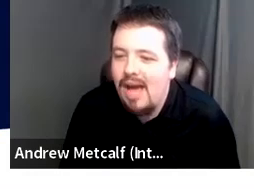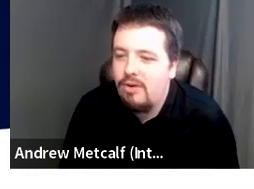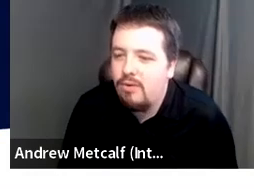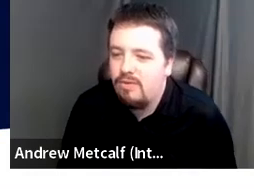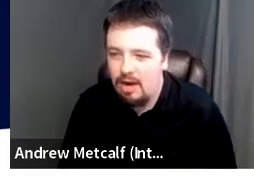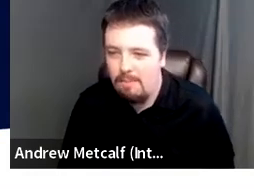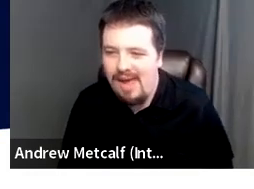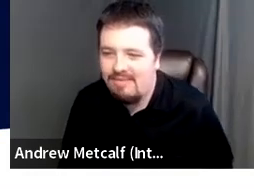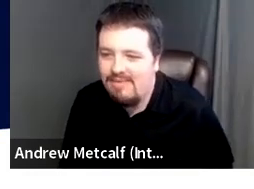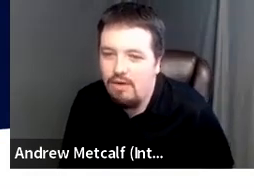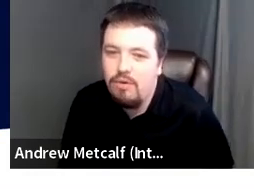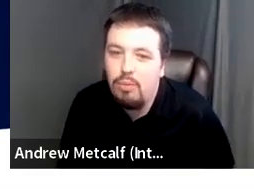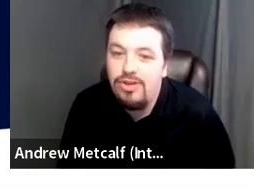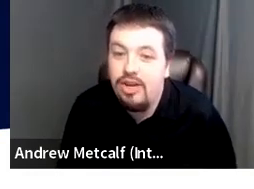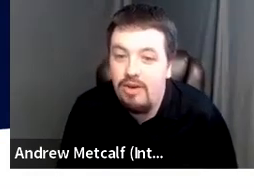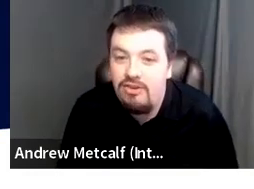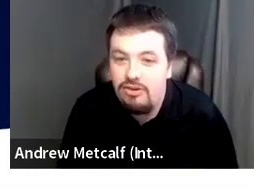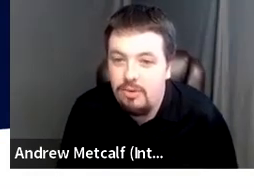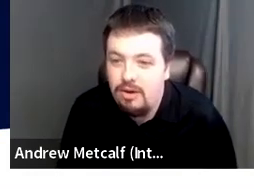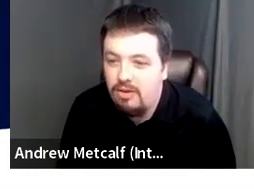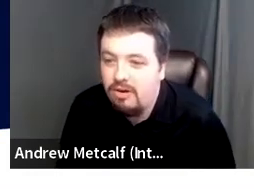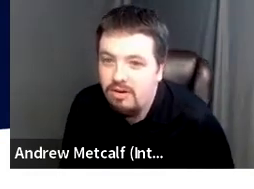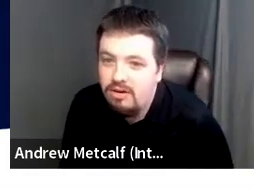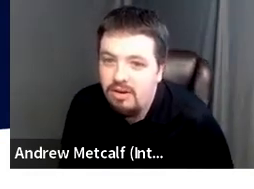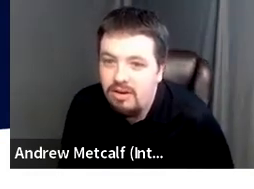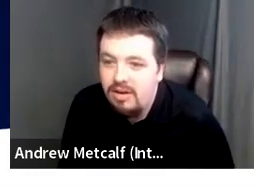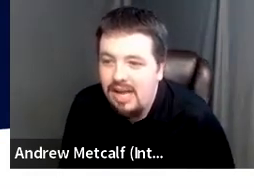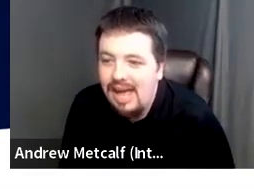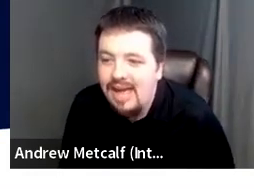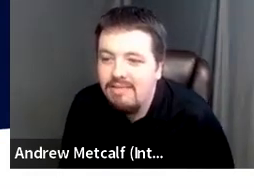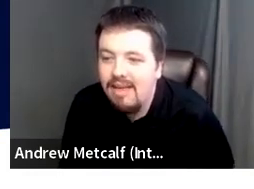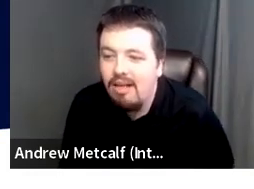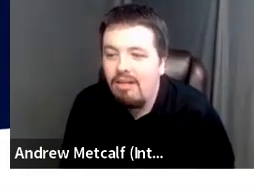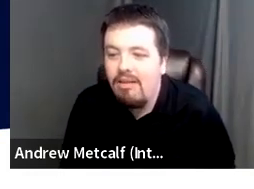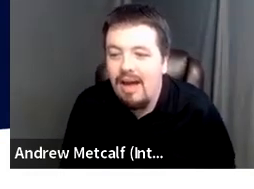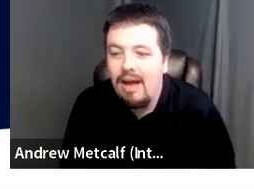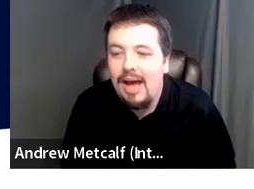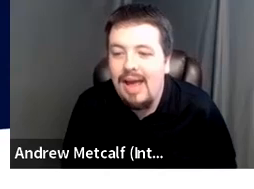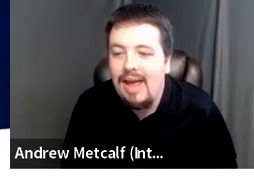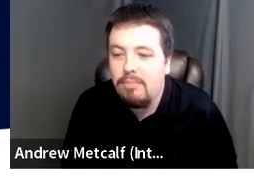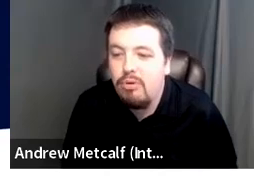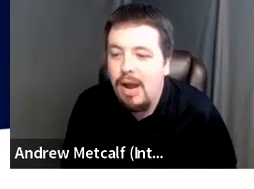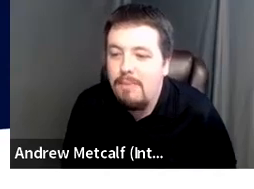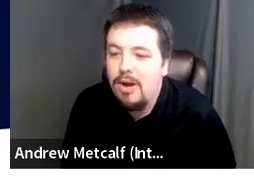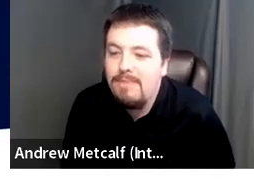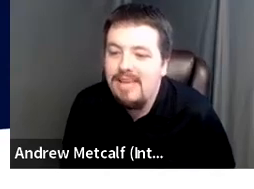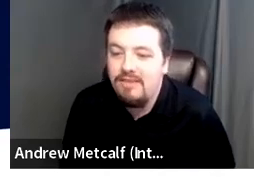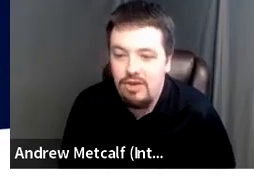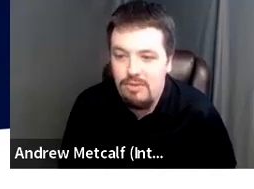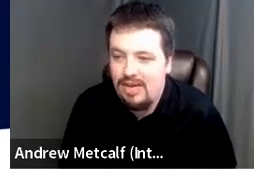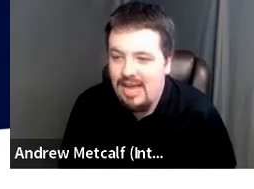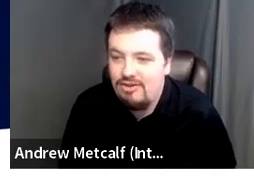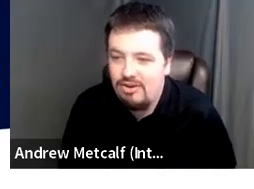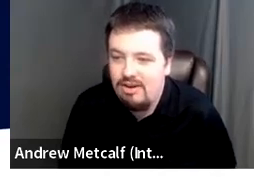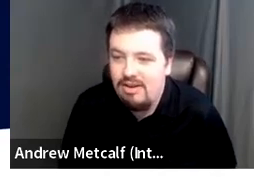and values that are passed down from one generation to another. ASL, as a primary means